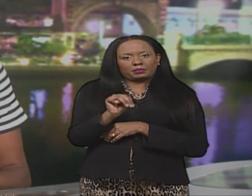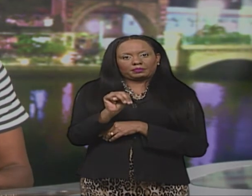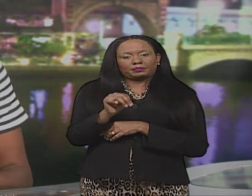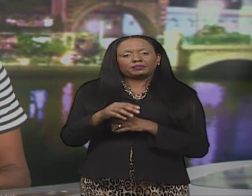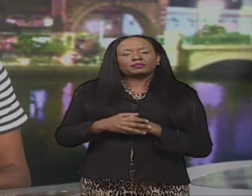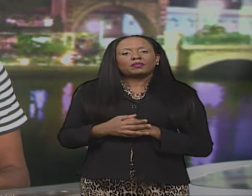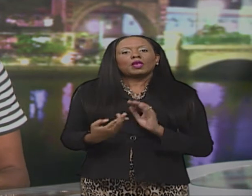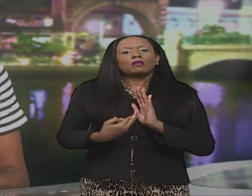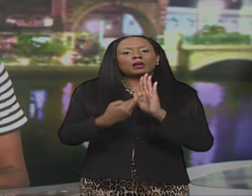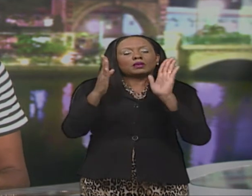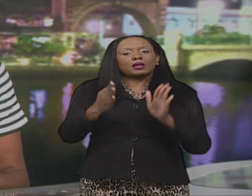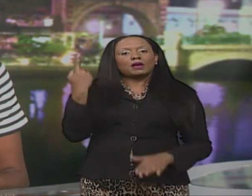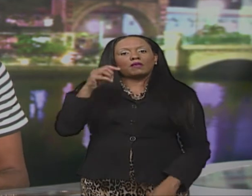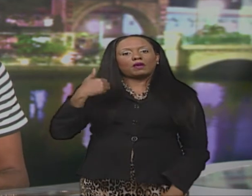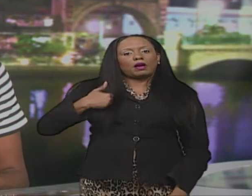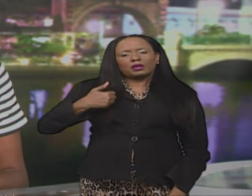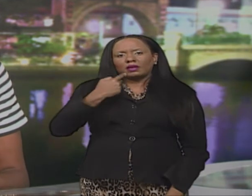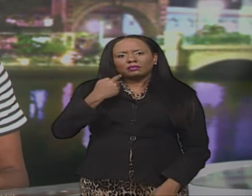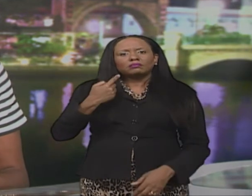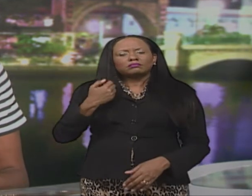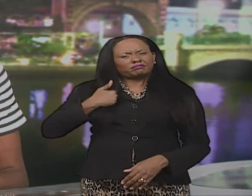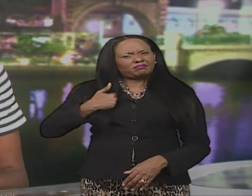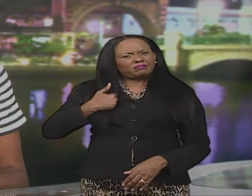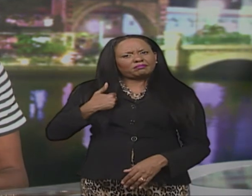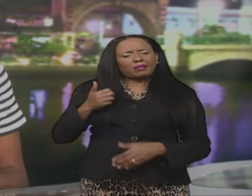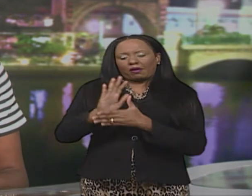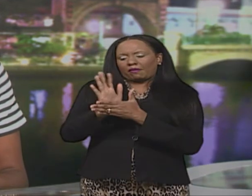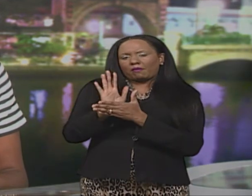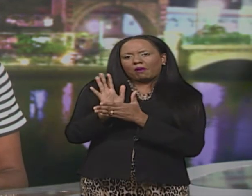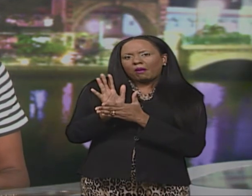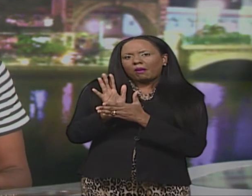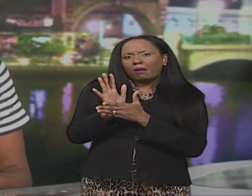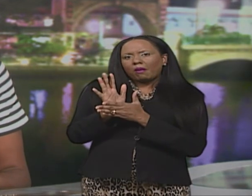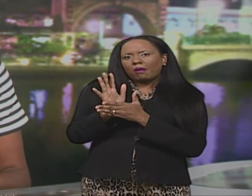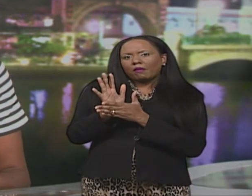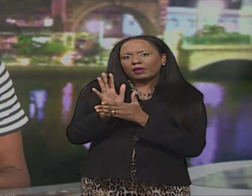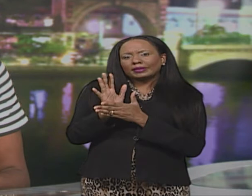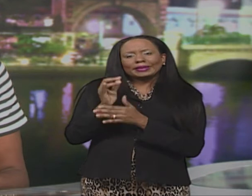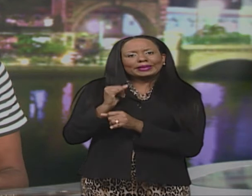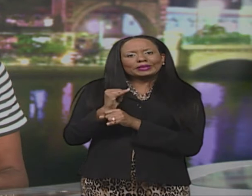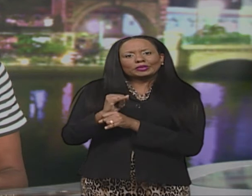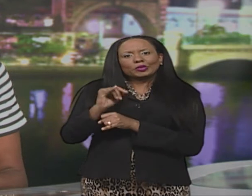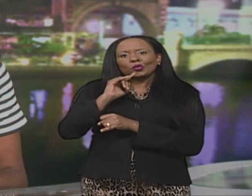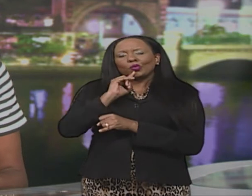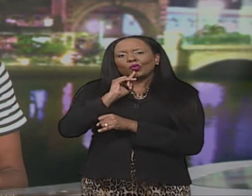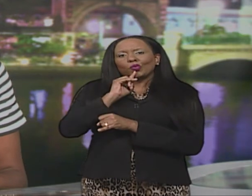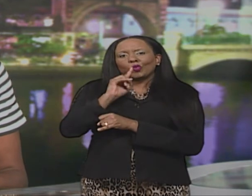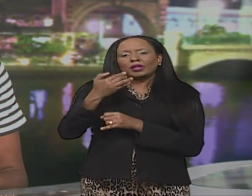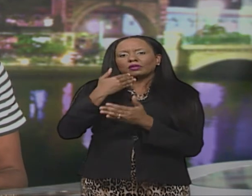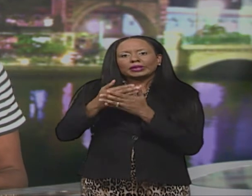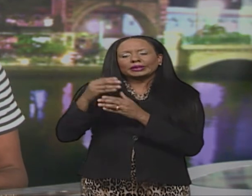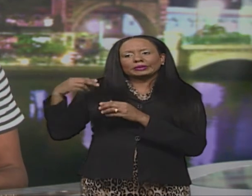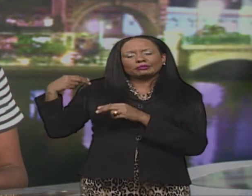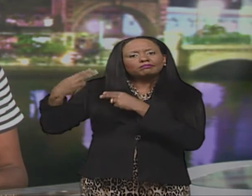said Canada has a vibrant film industry that dates back to 1897. She said documentaries have a message for